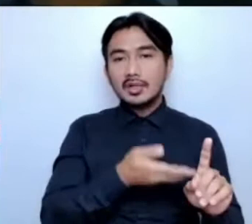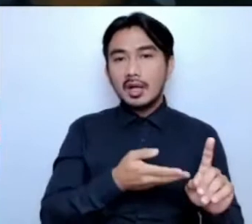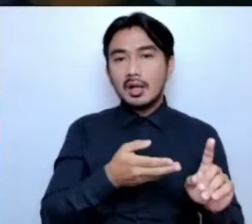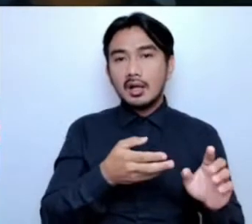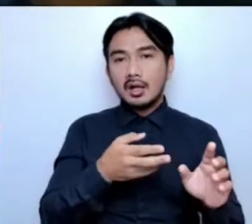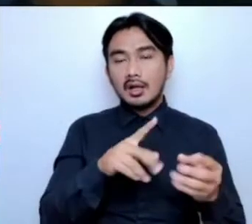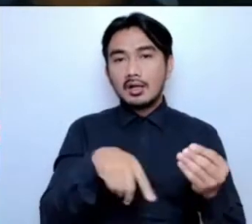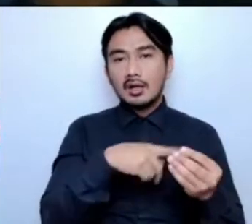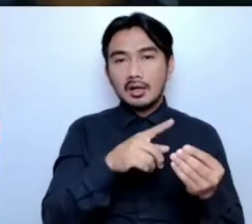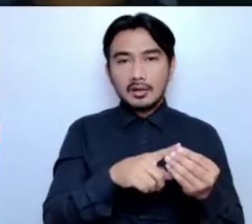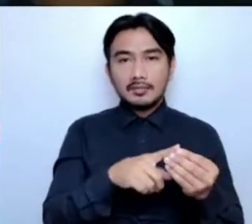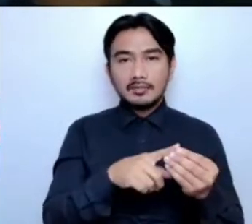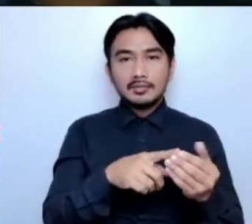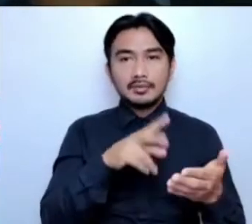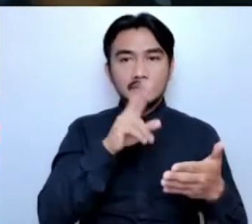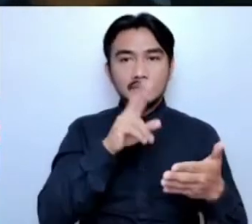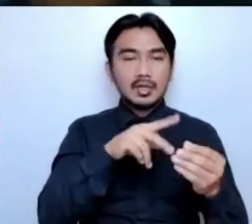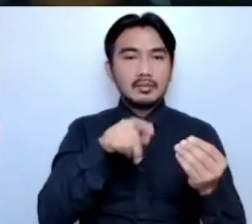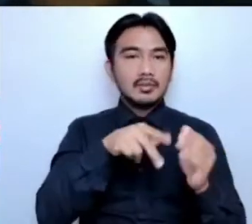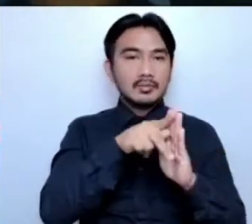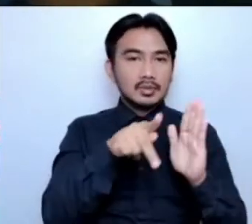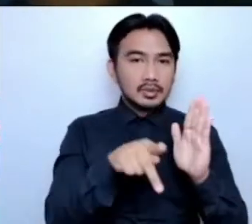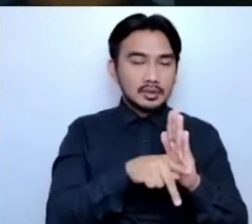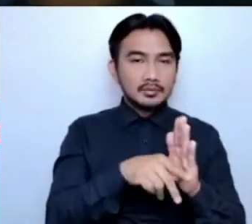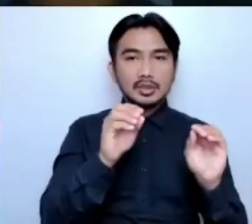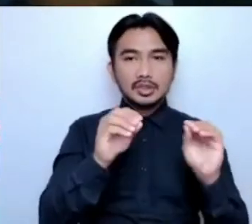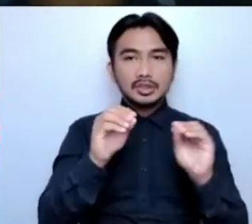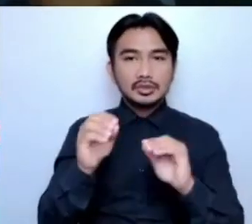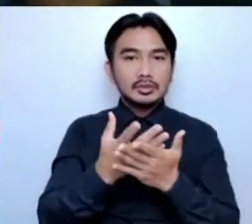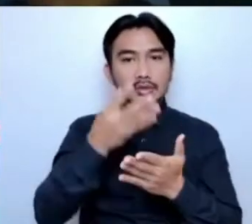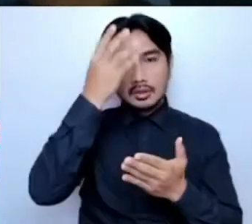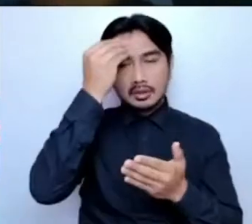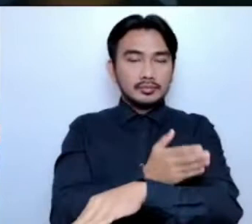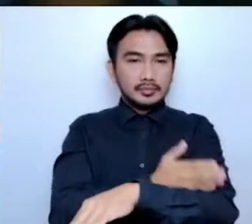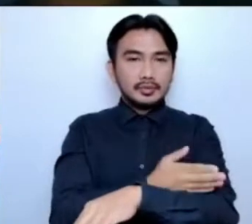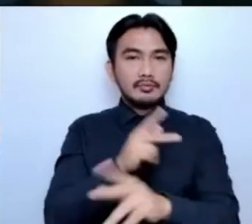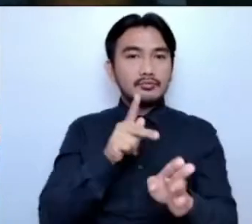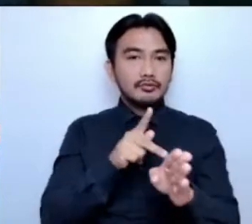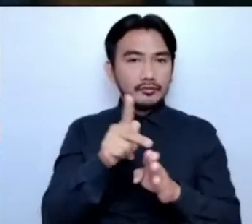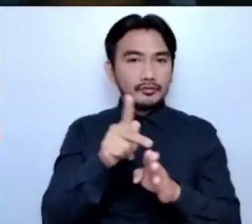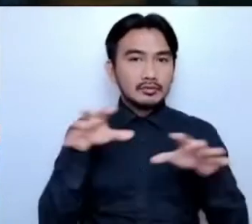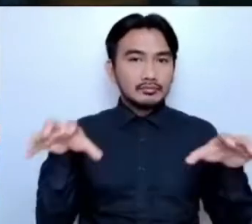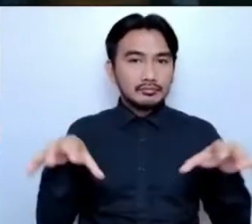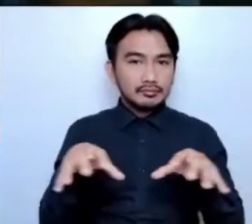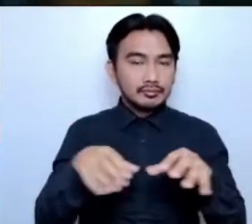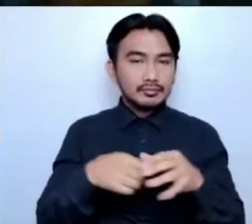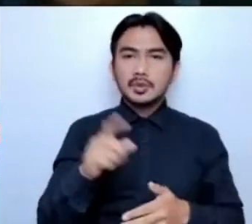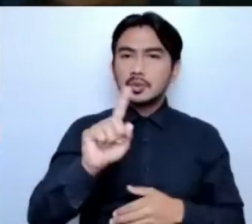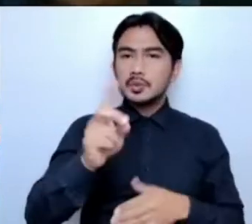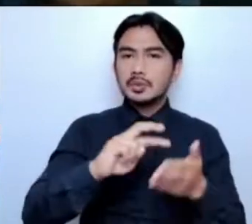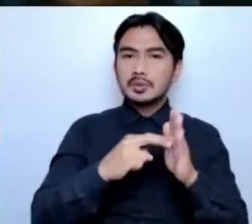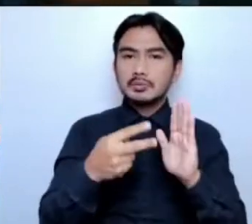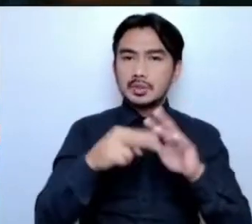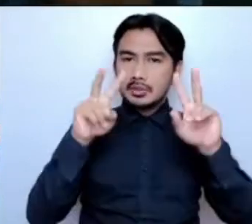knowledge and principles of teaching and learning to enhance professional practice. What do we mean by research-based